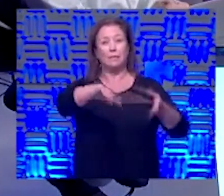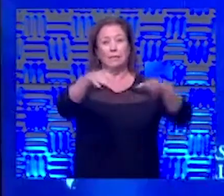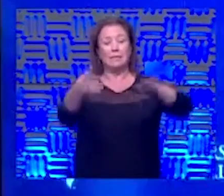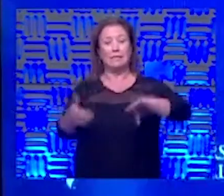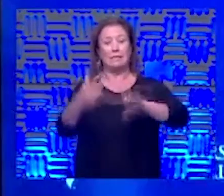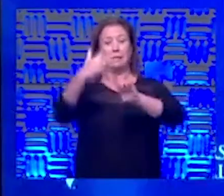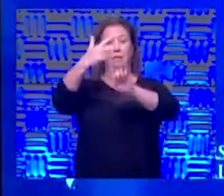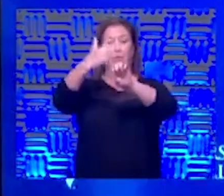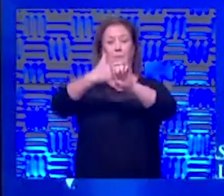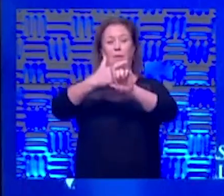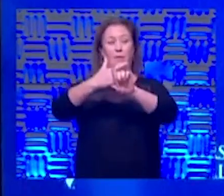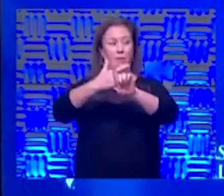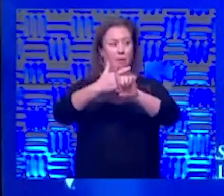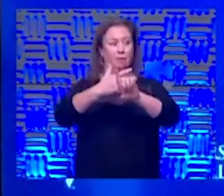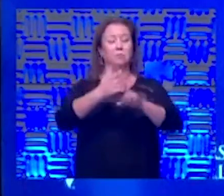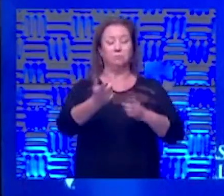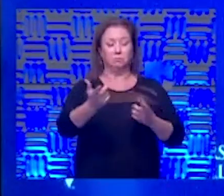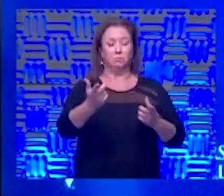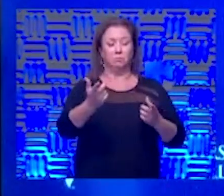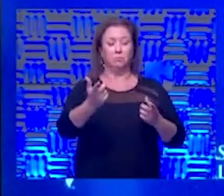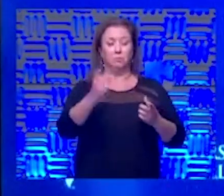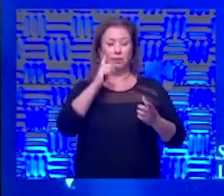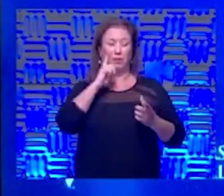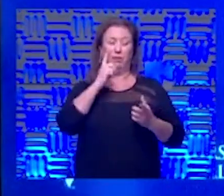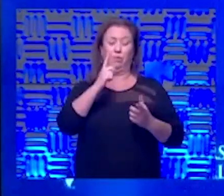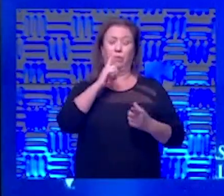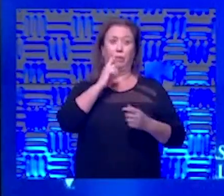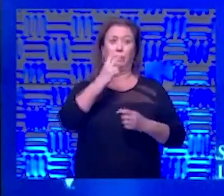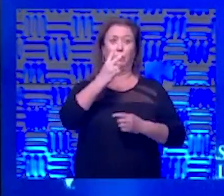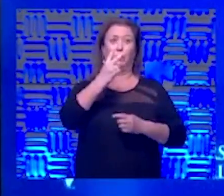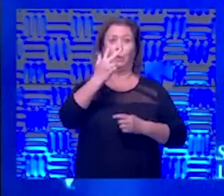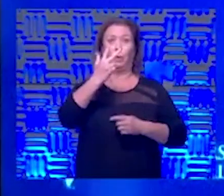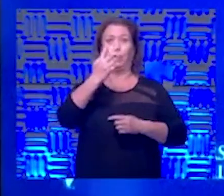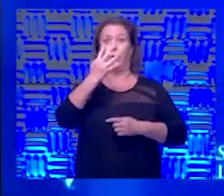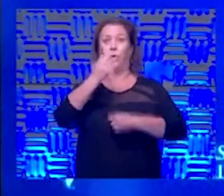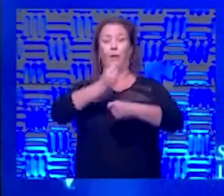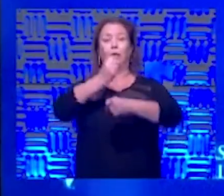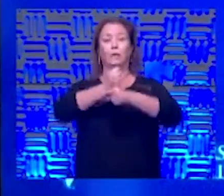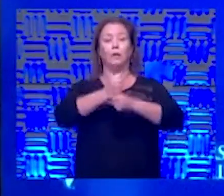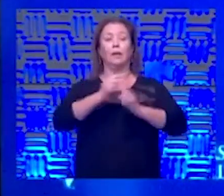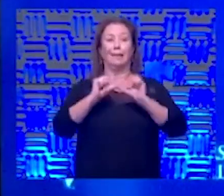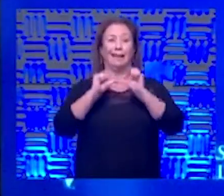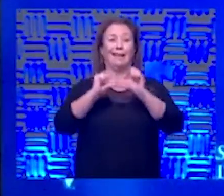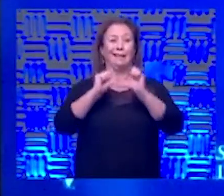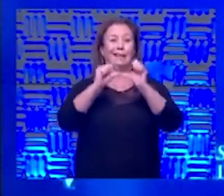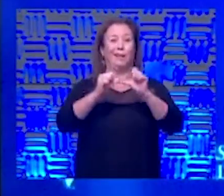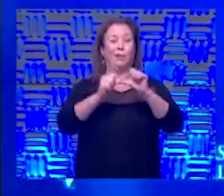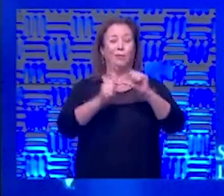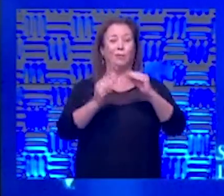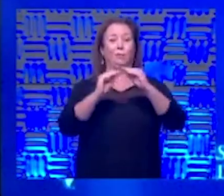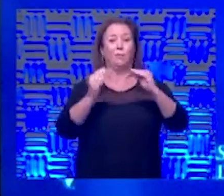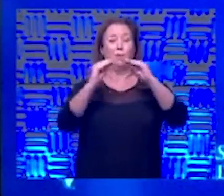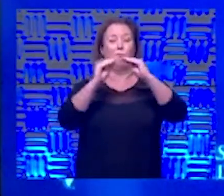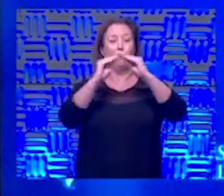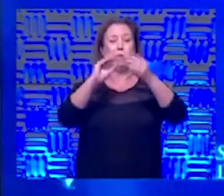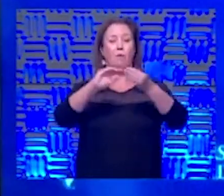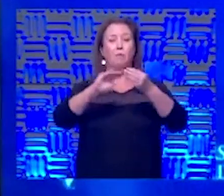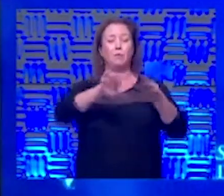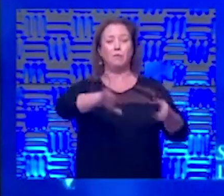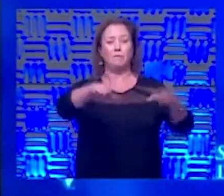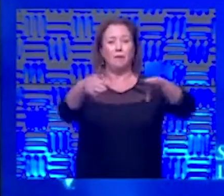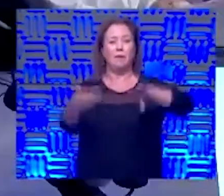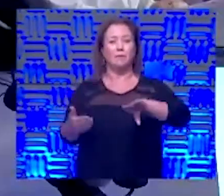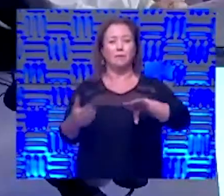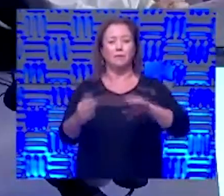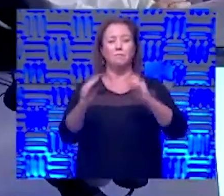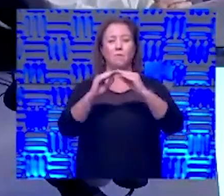3 months, you could translate that over the year to 200,000, 300,000, 400,000 deaths if things keep going like that. And that could be a struggle, and obviously a lot